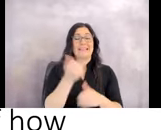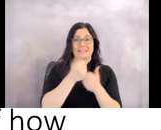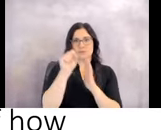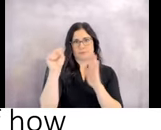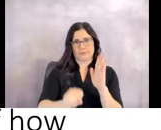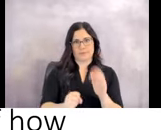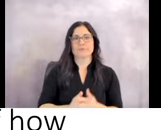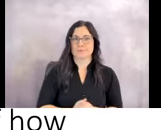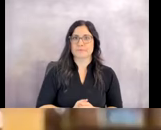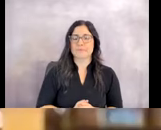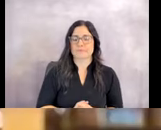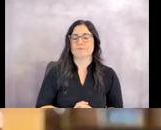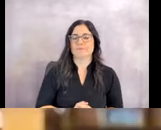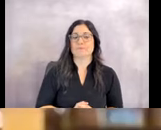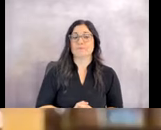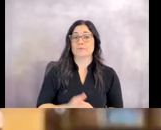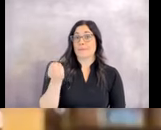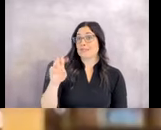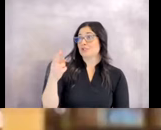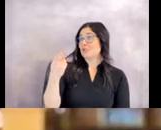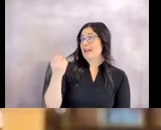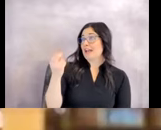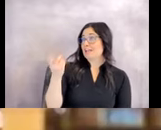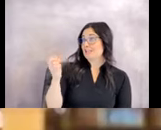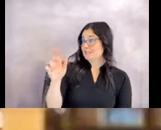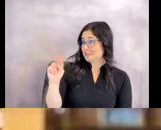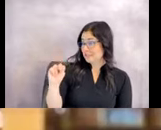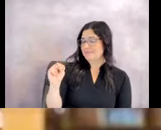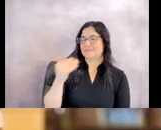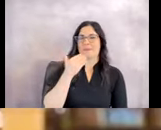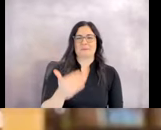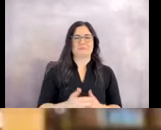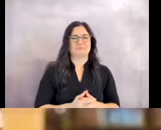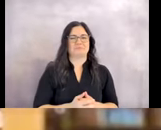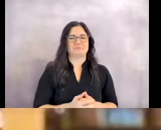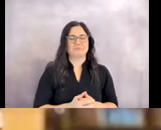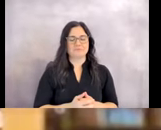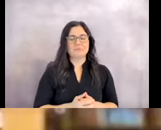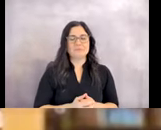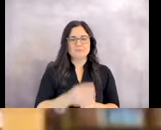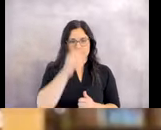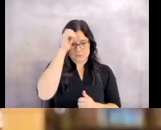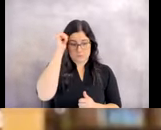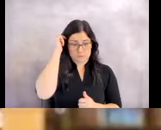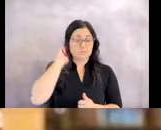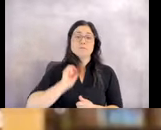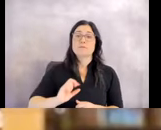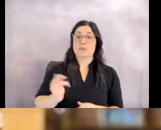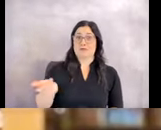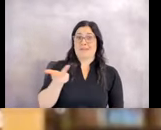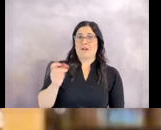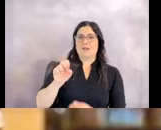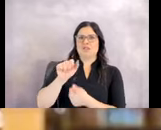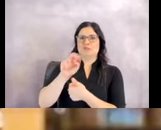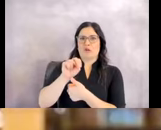So, Mr. Henderson, thank you. So we were talking, Sean, Marianne, and I,